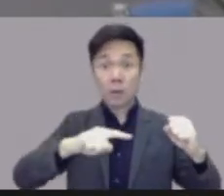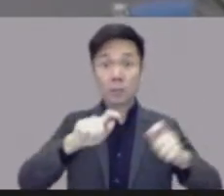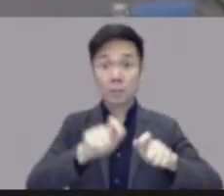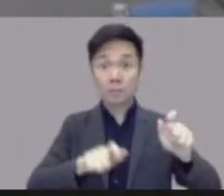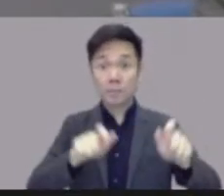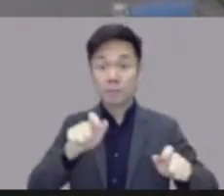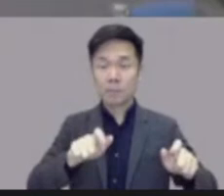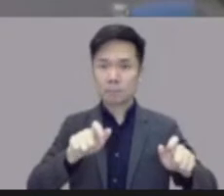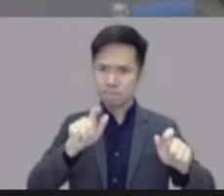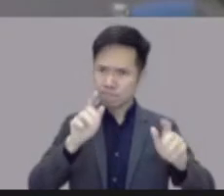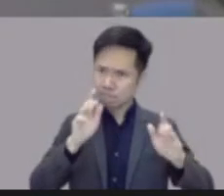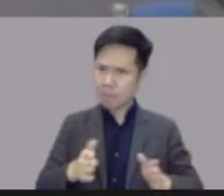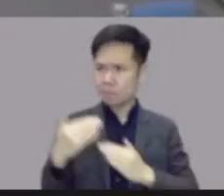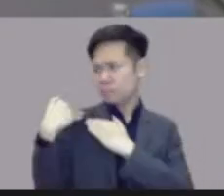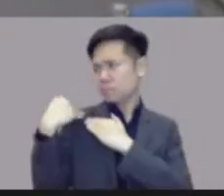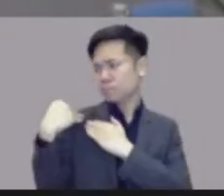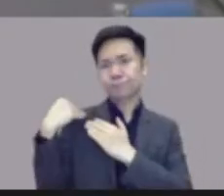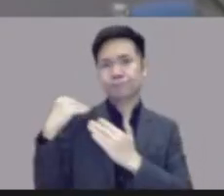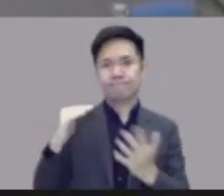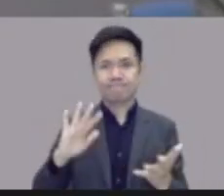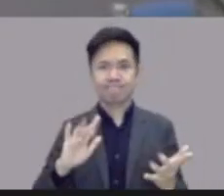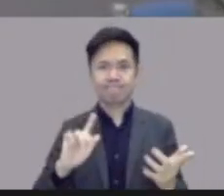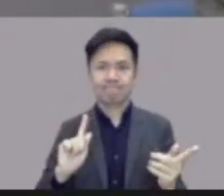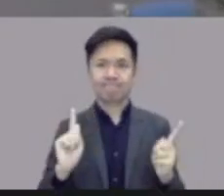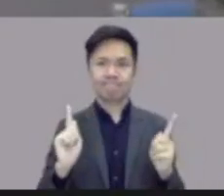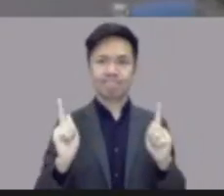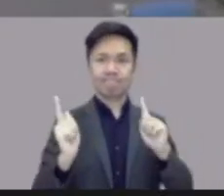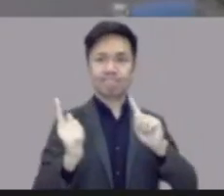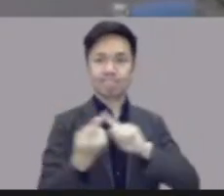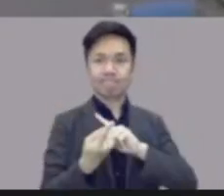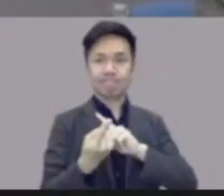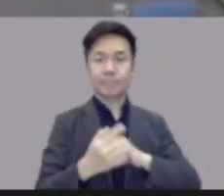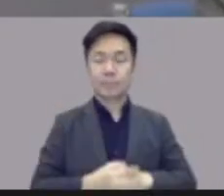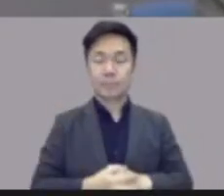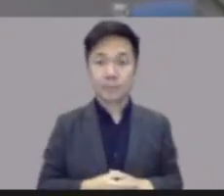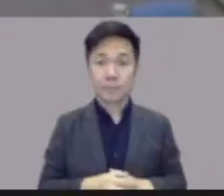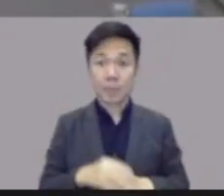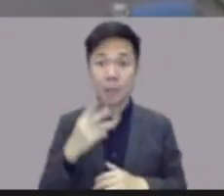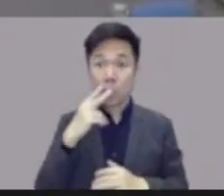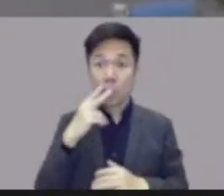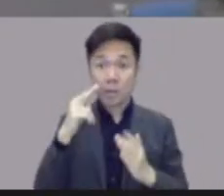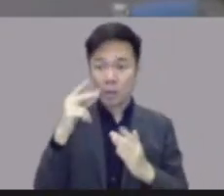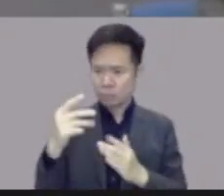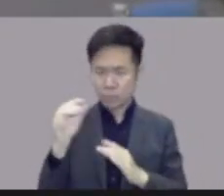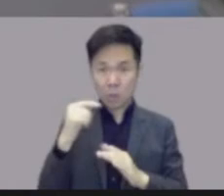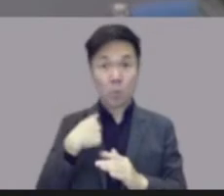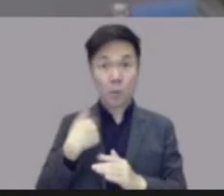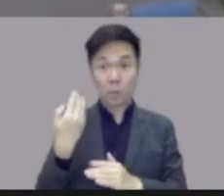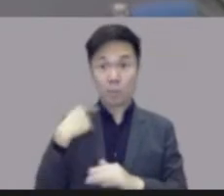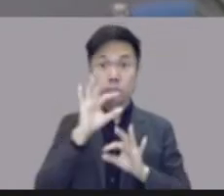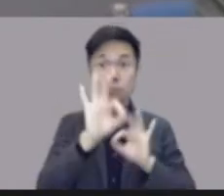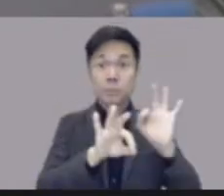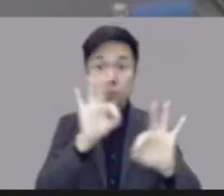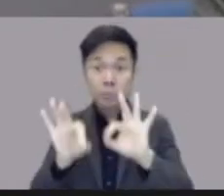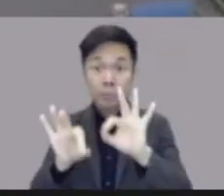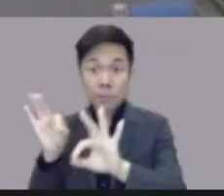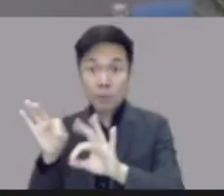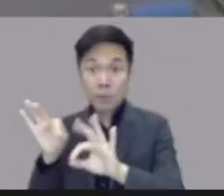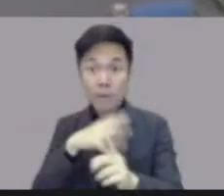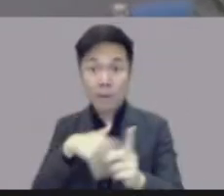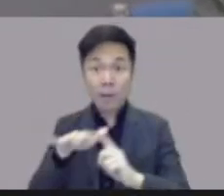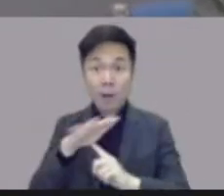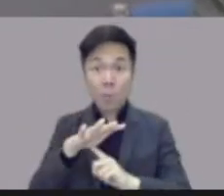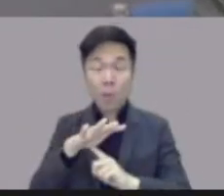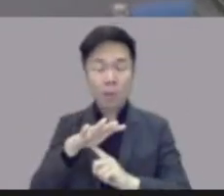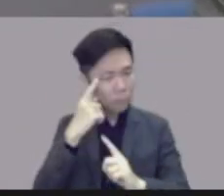which are interlinked with other environmental development concerns expressed in the survey namely environmental sustainable economic